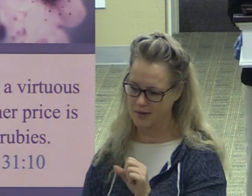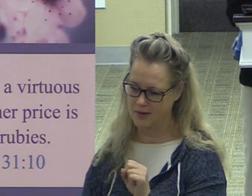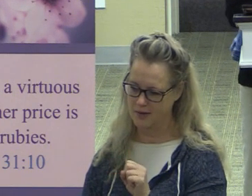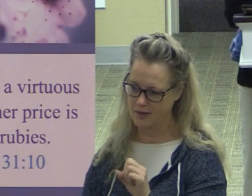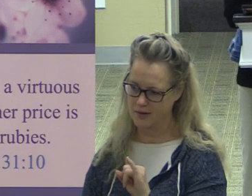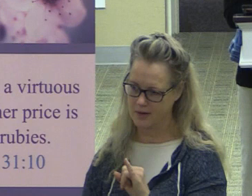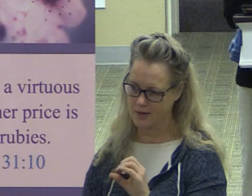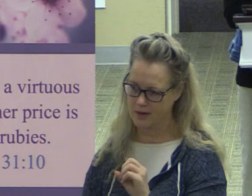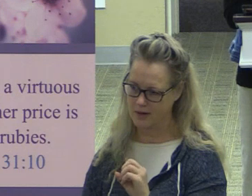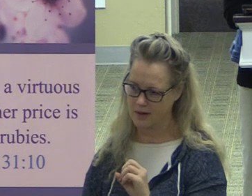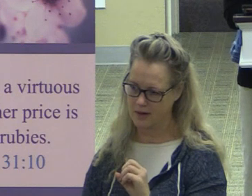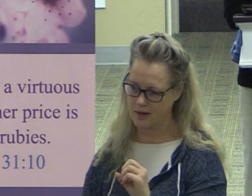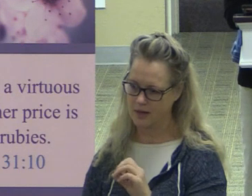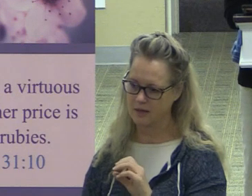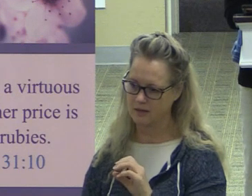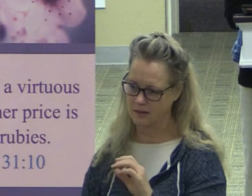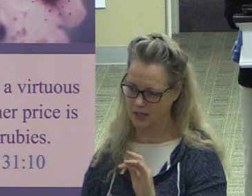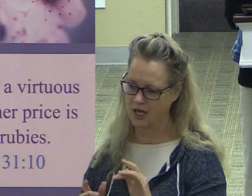And this way,